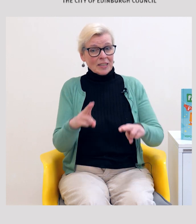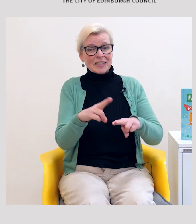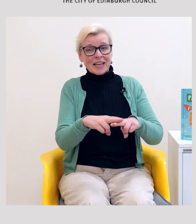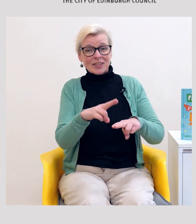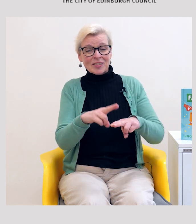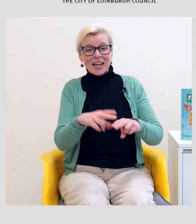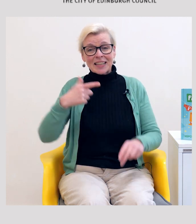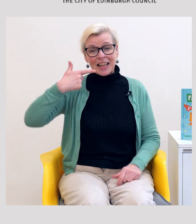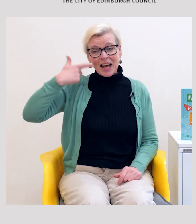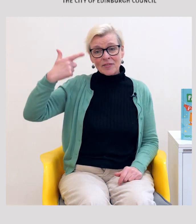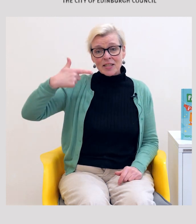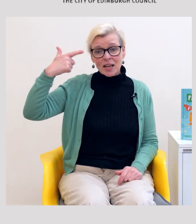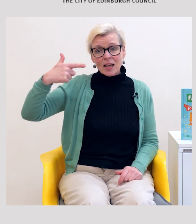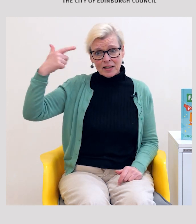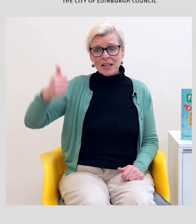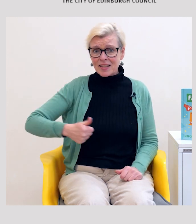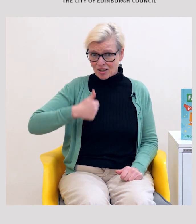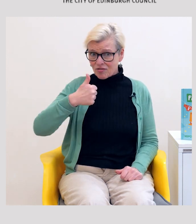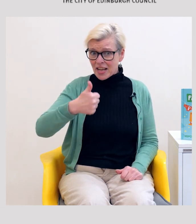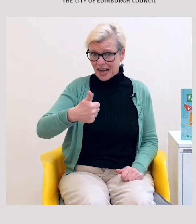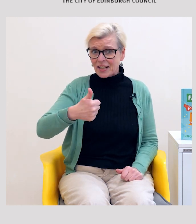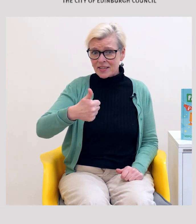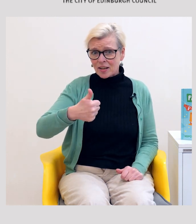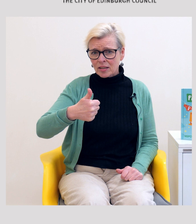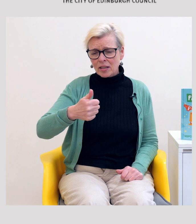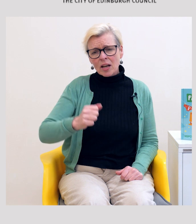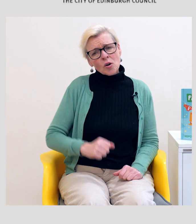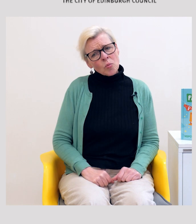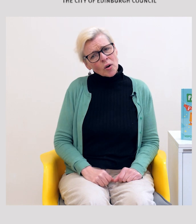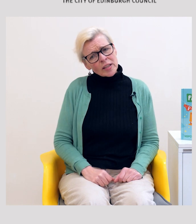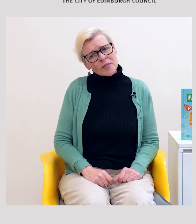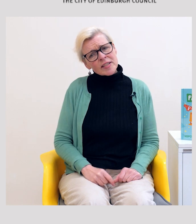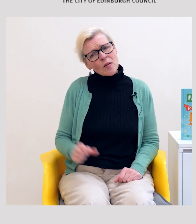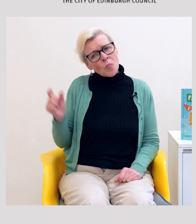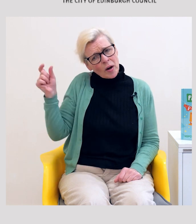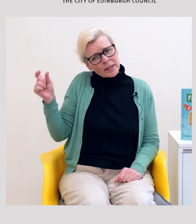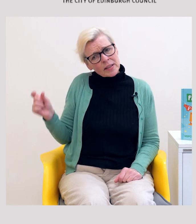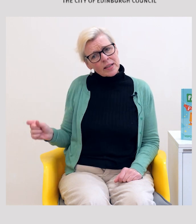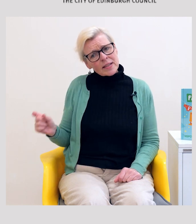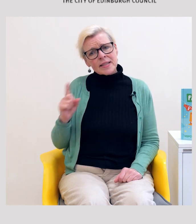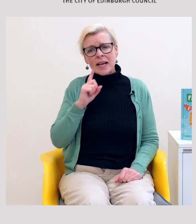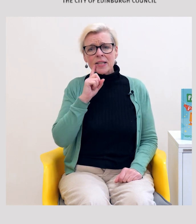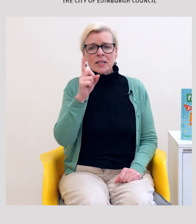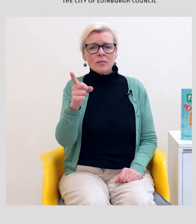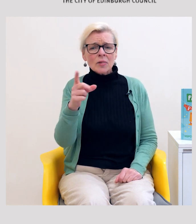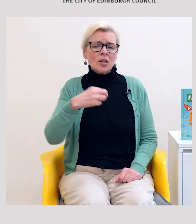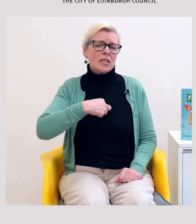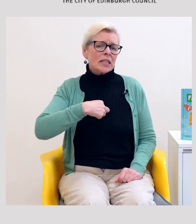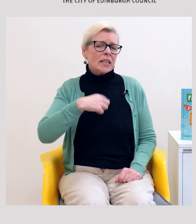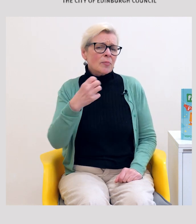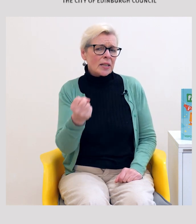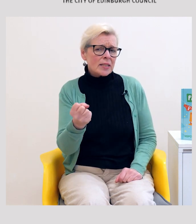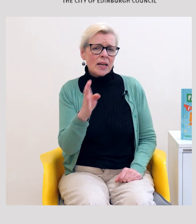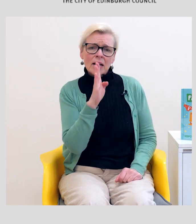Wow, Dino Dad laughs. That's a great answer. What if someone said